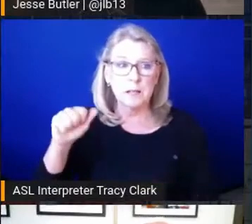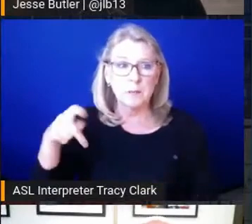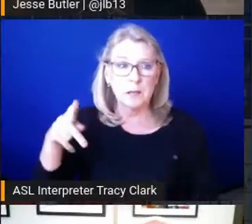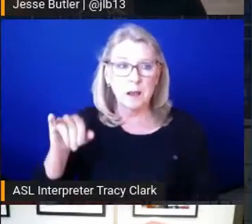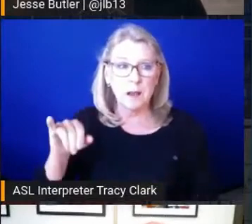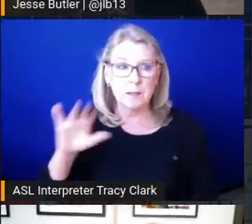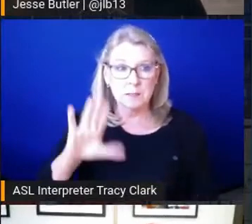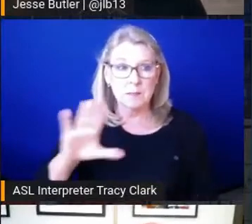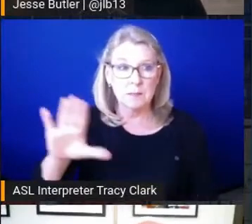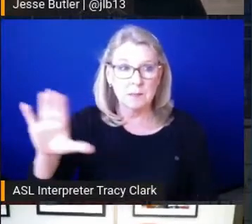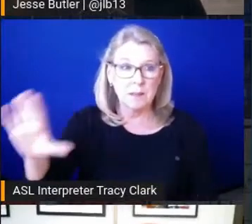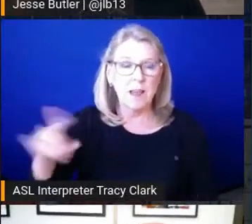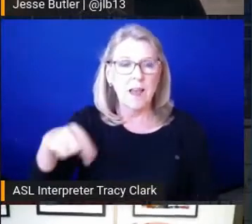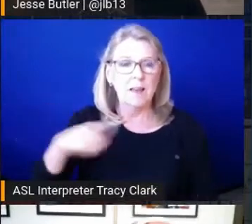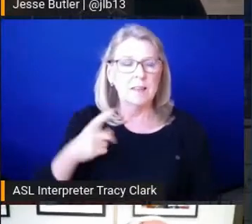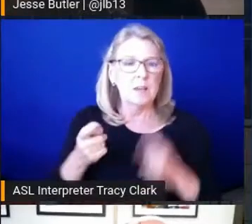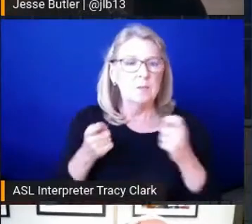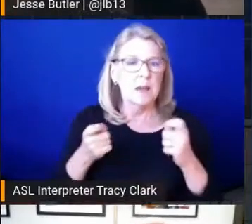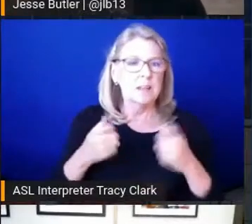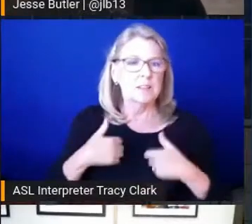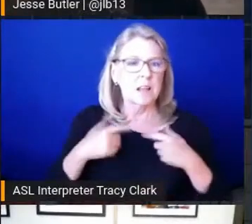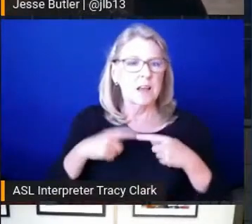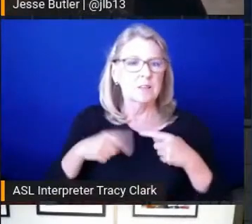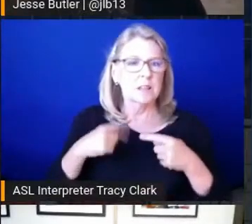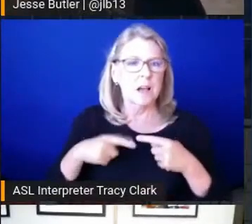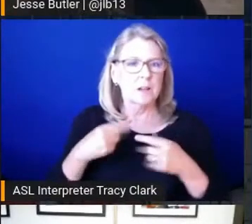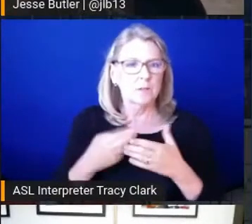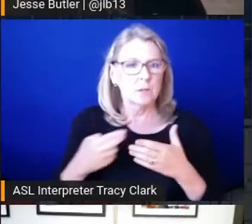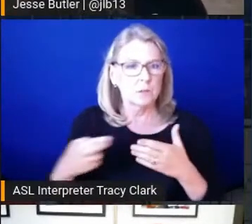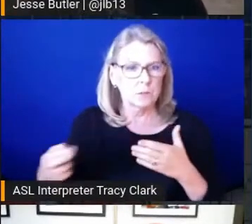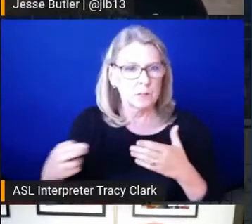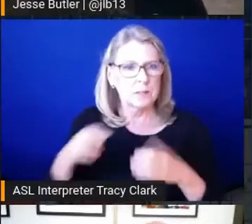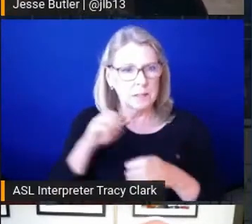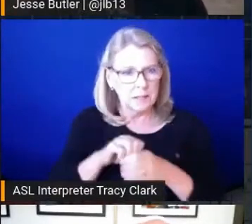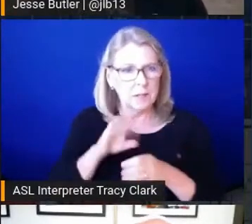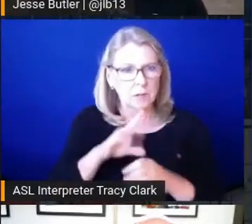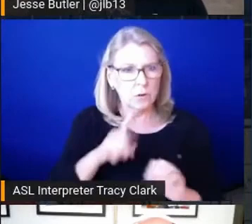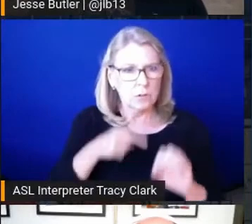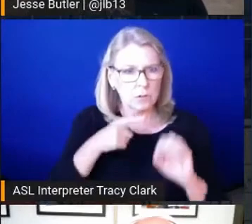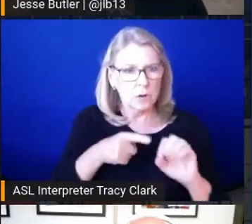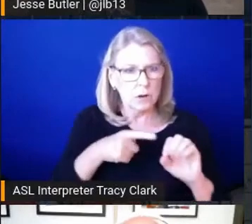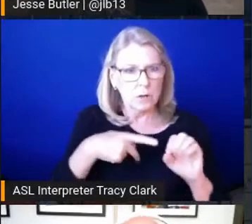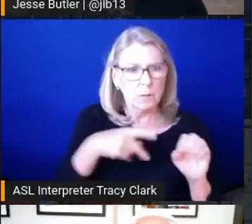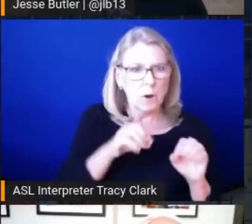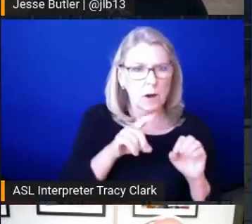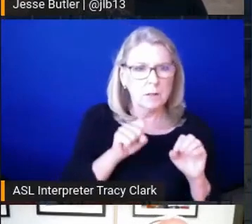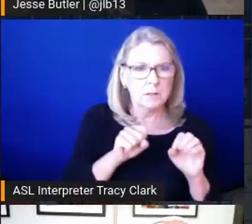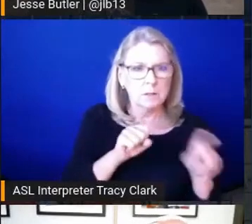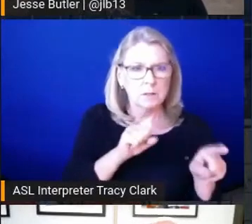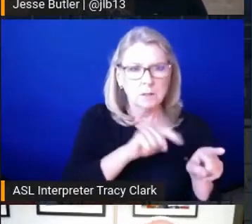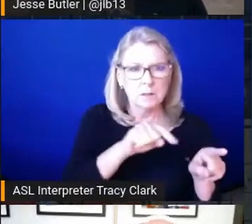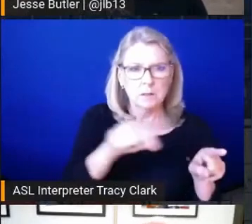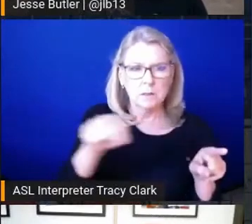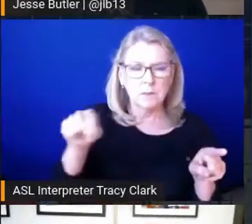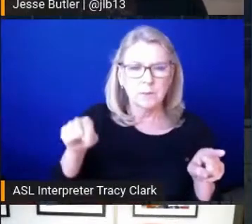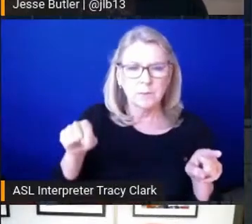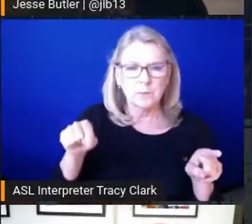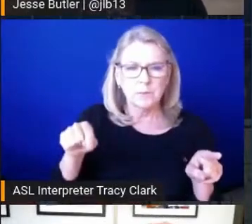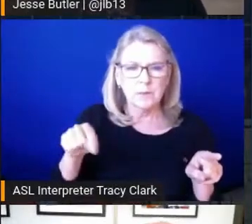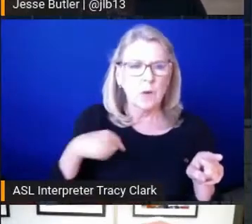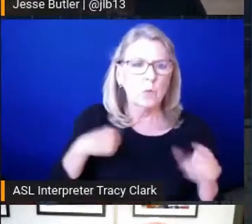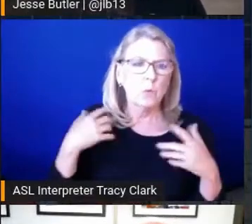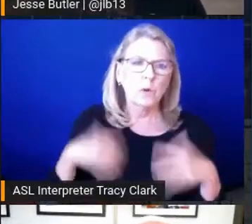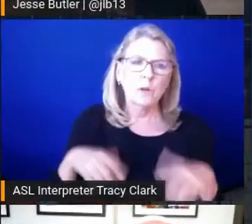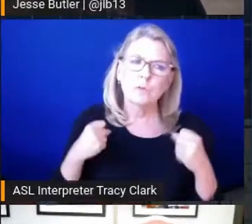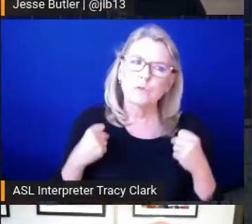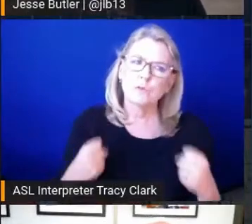the lifecycle of resources in your target accounts. We make heavy use of code generation